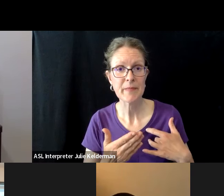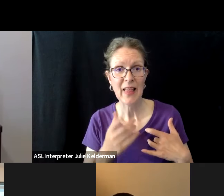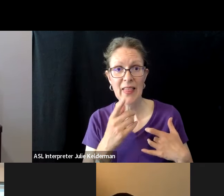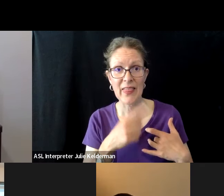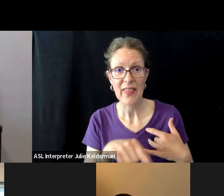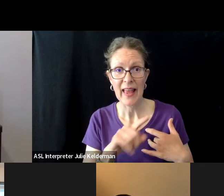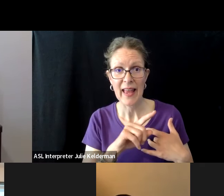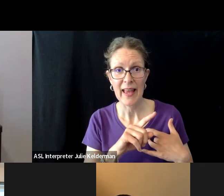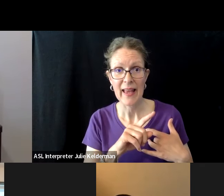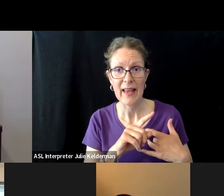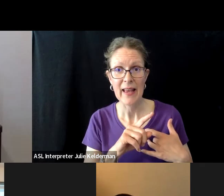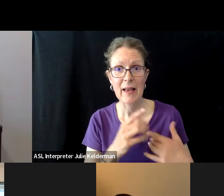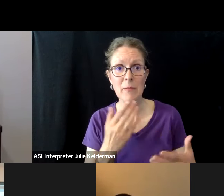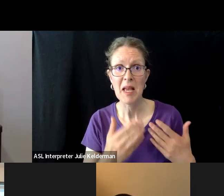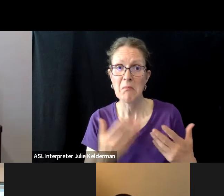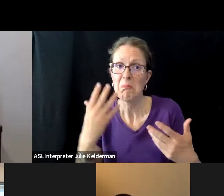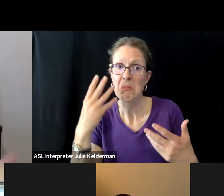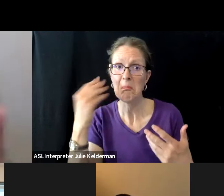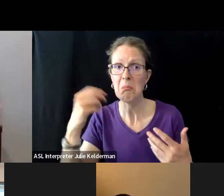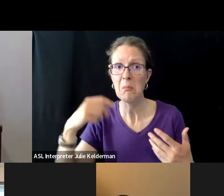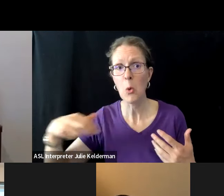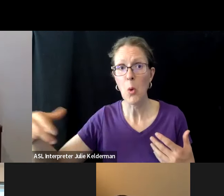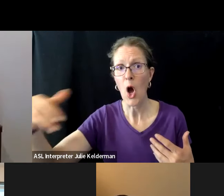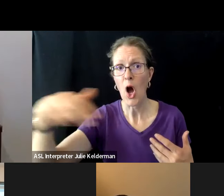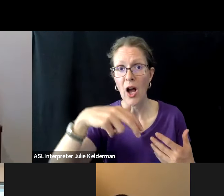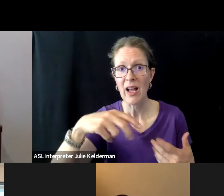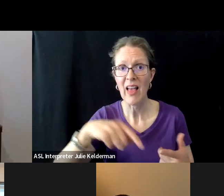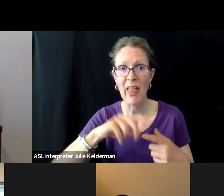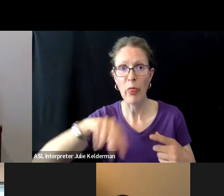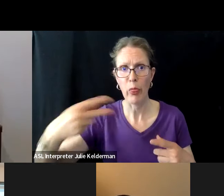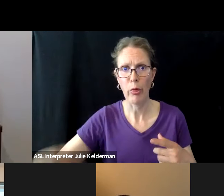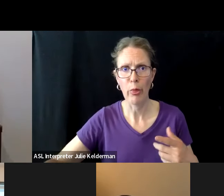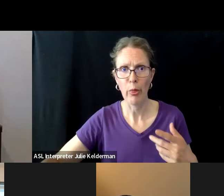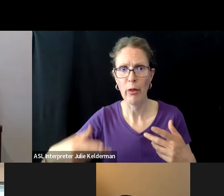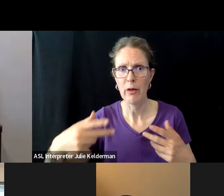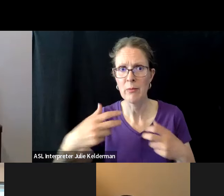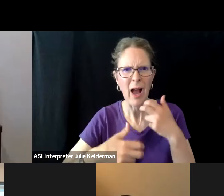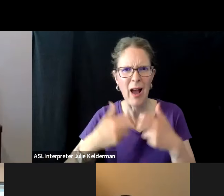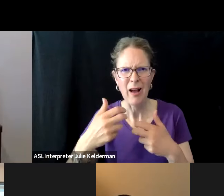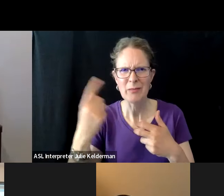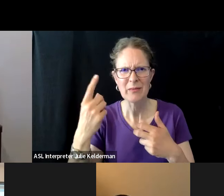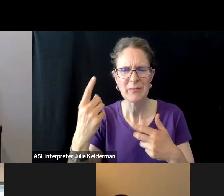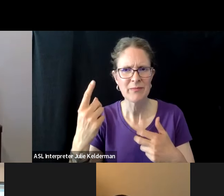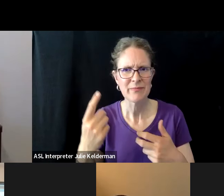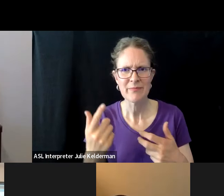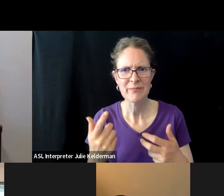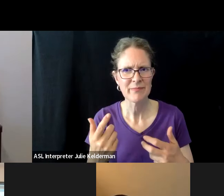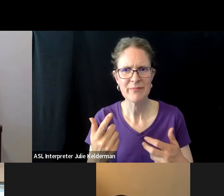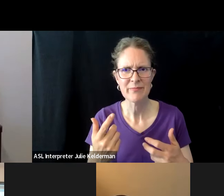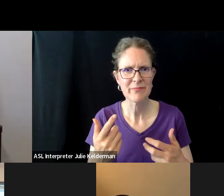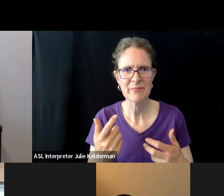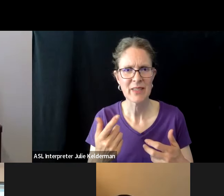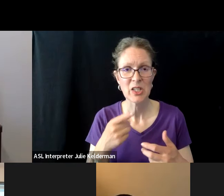may go for a walk and then have problems. Mhm. Because you are at the low end of N